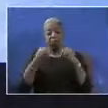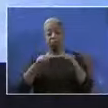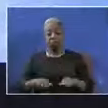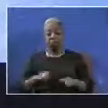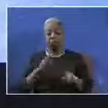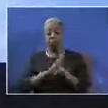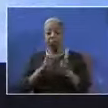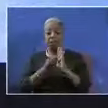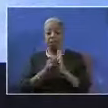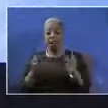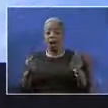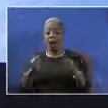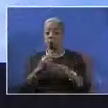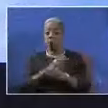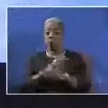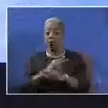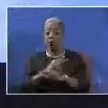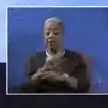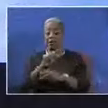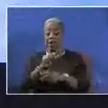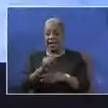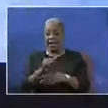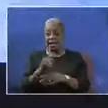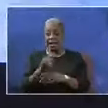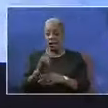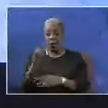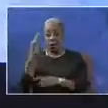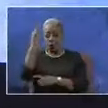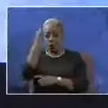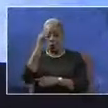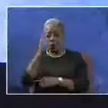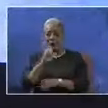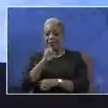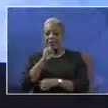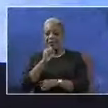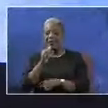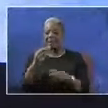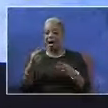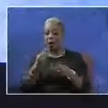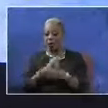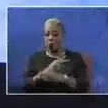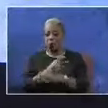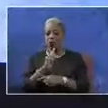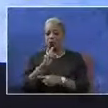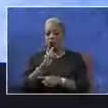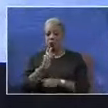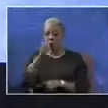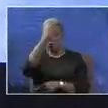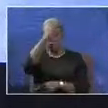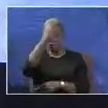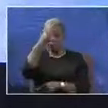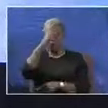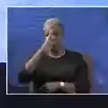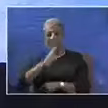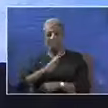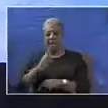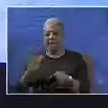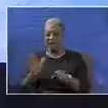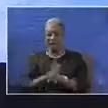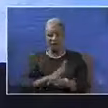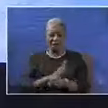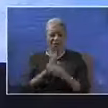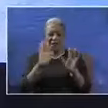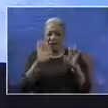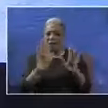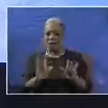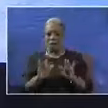why it's not worse is because God is merciful. When the Babylonians came and destroyed